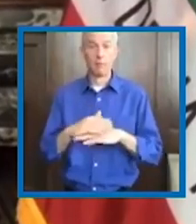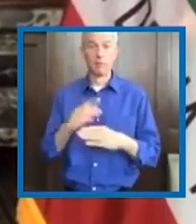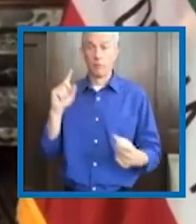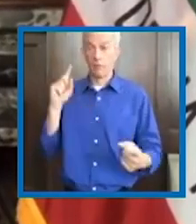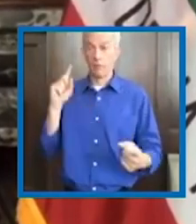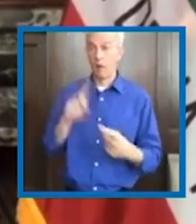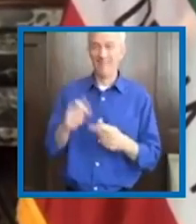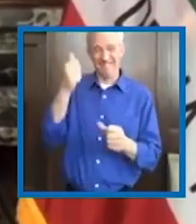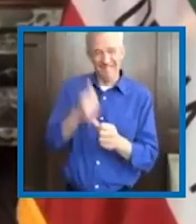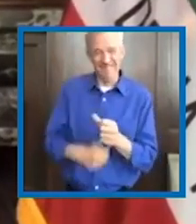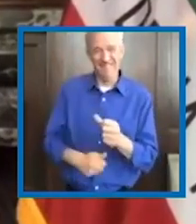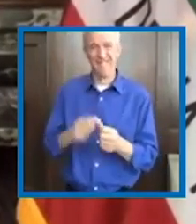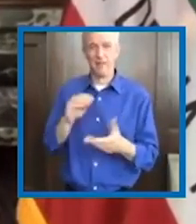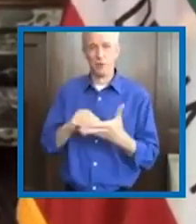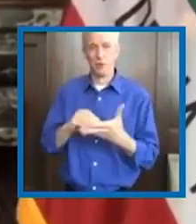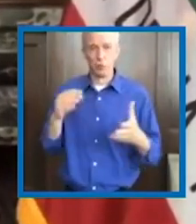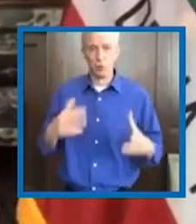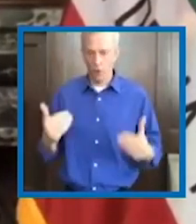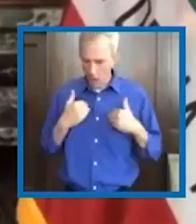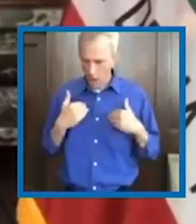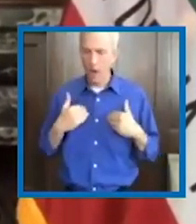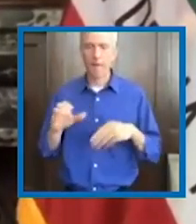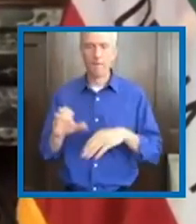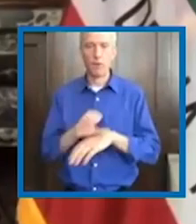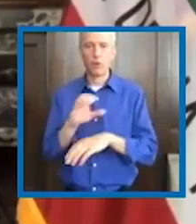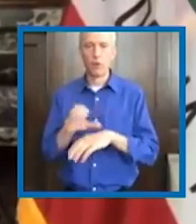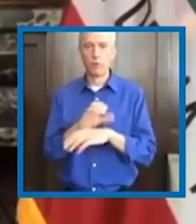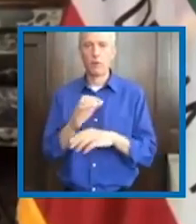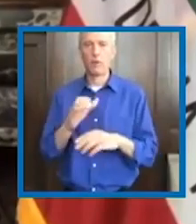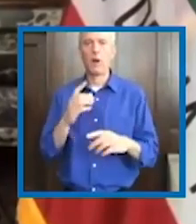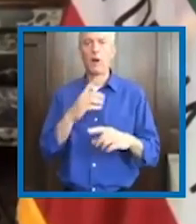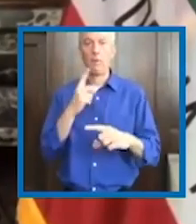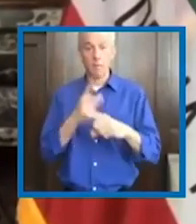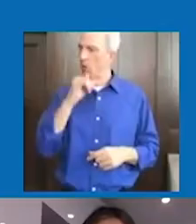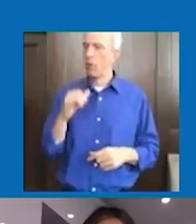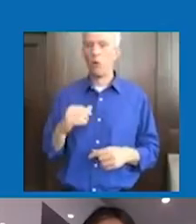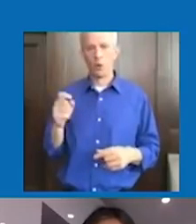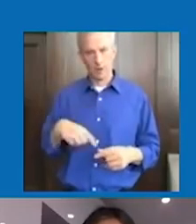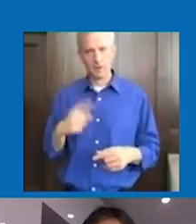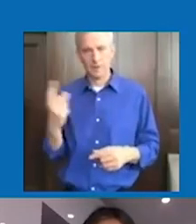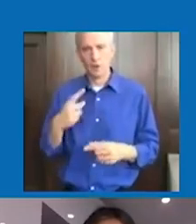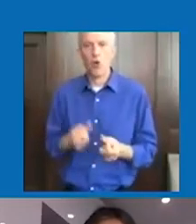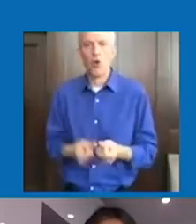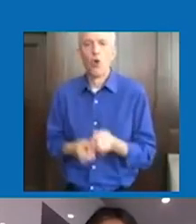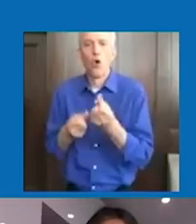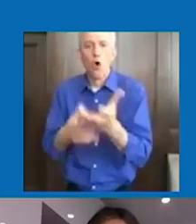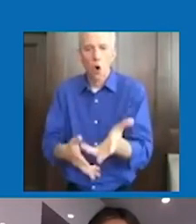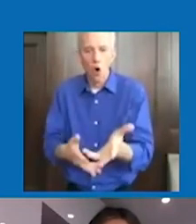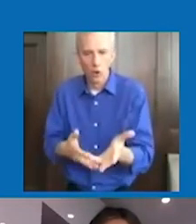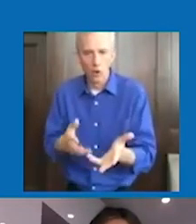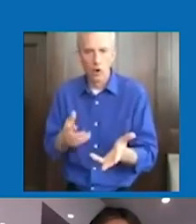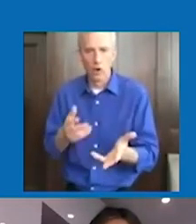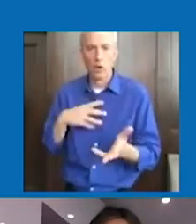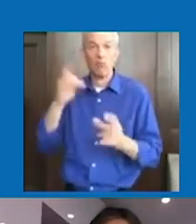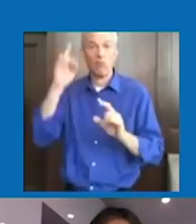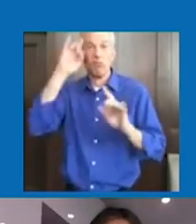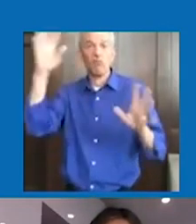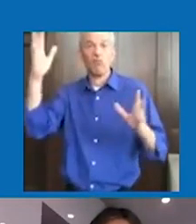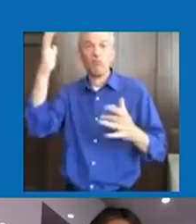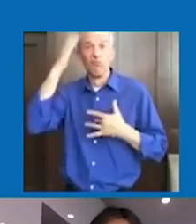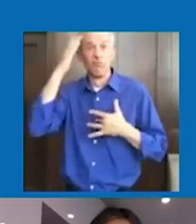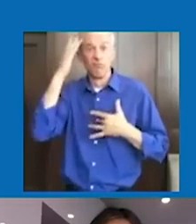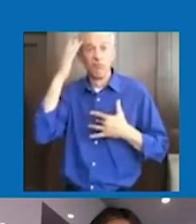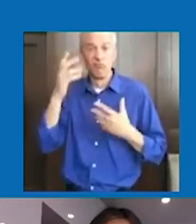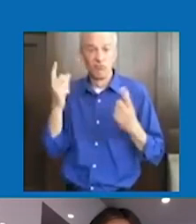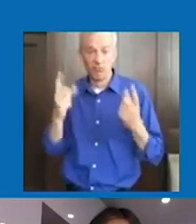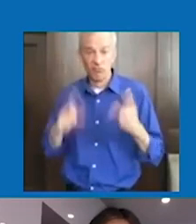has high speed internet access, we won't be equal, and that should be the goal. And just because you don't have the wealth to